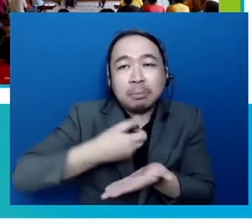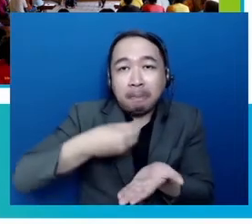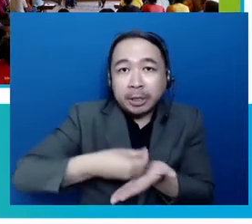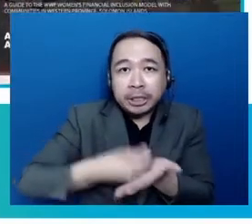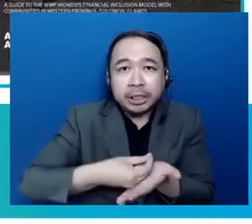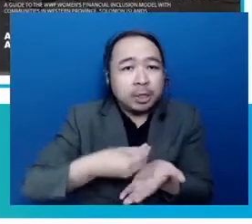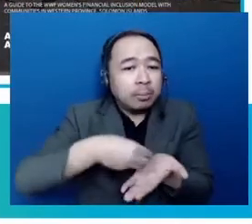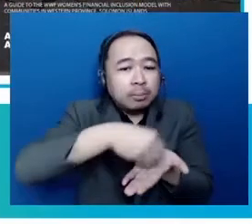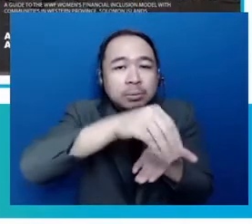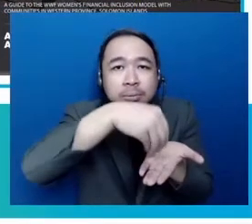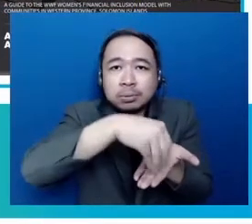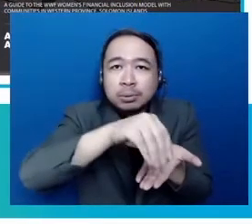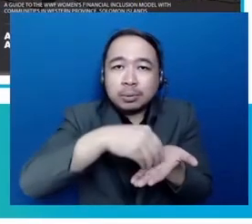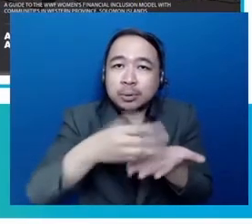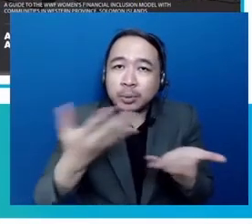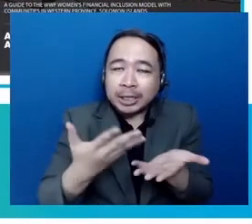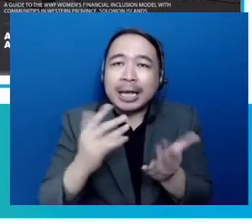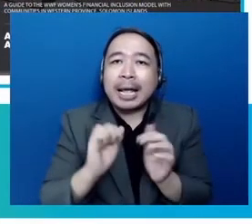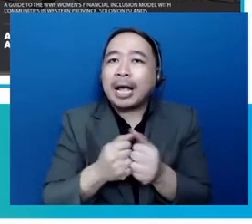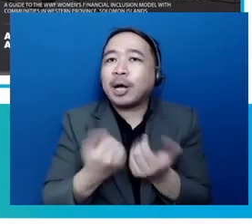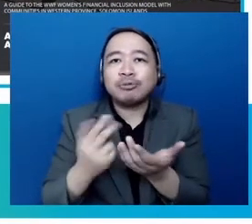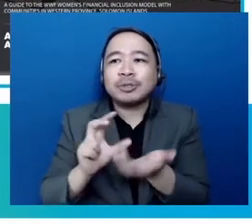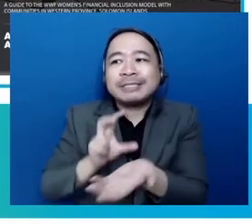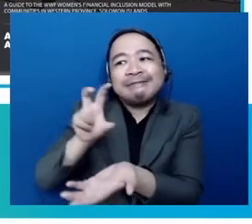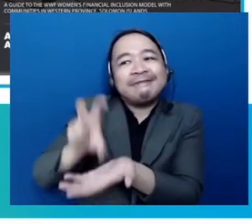Next slide.